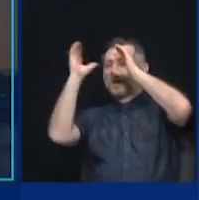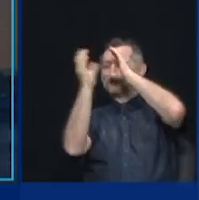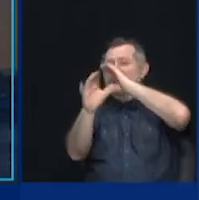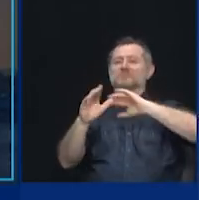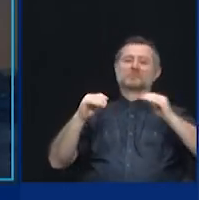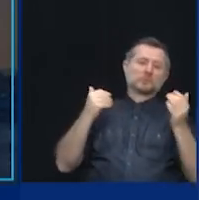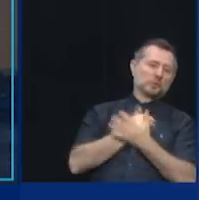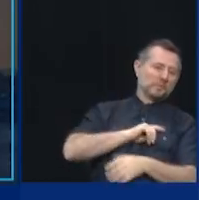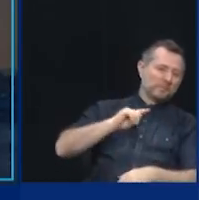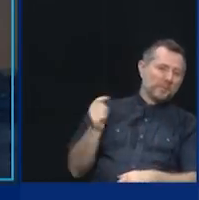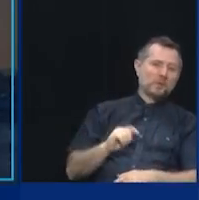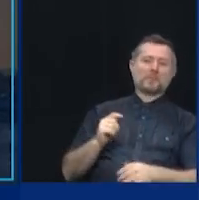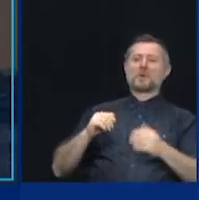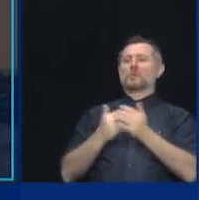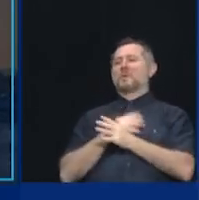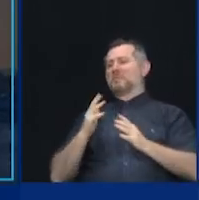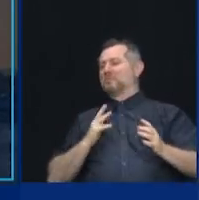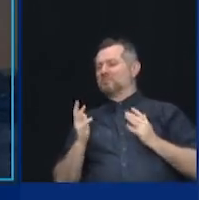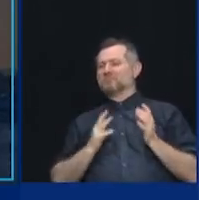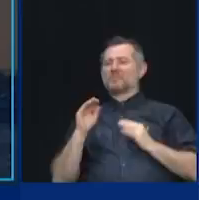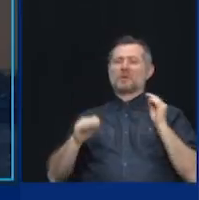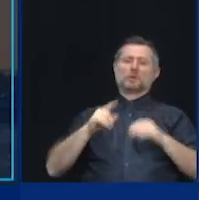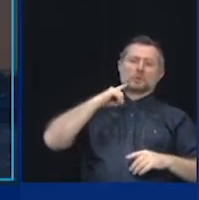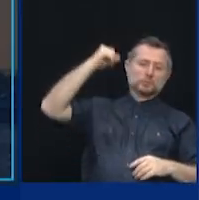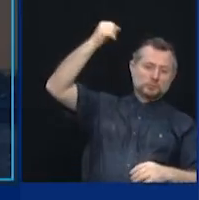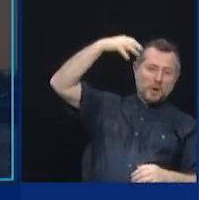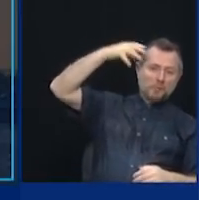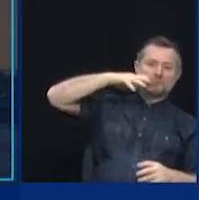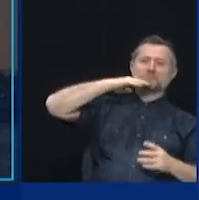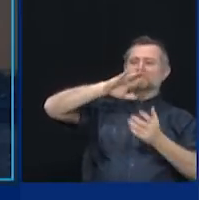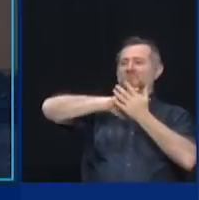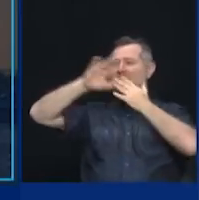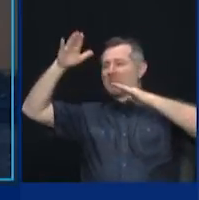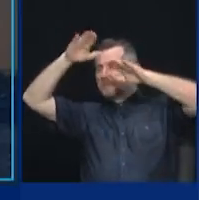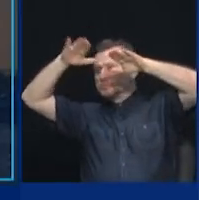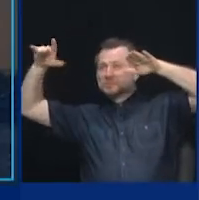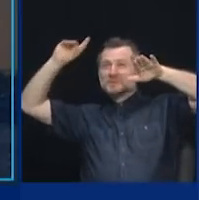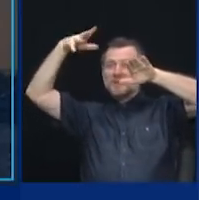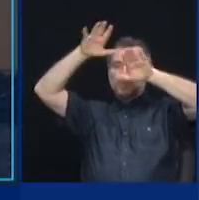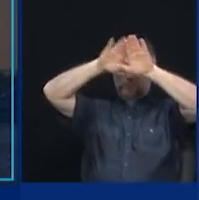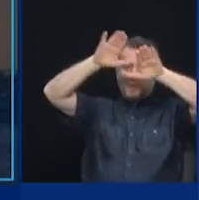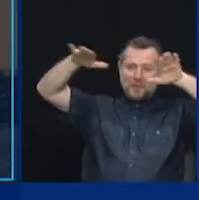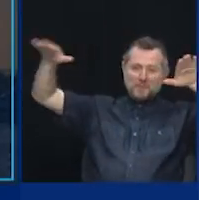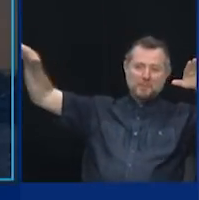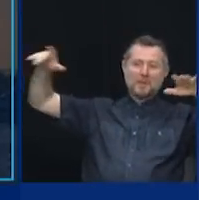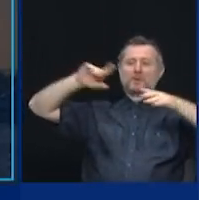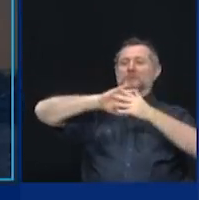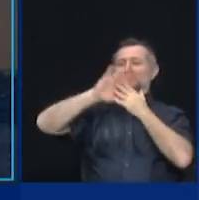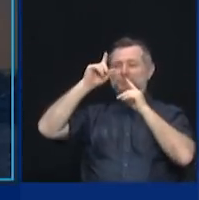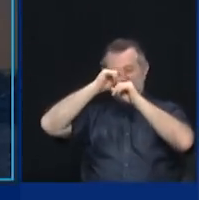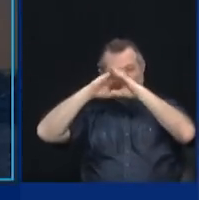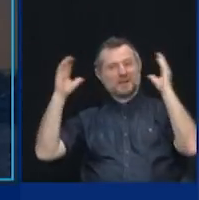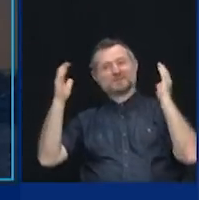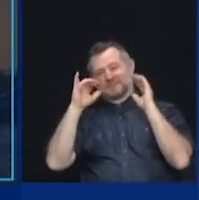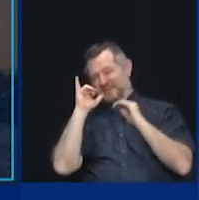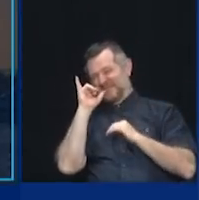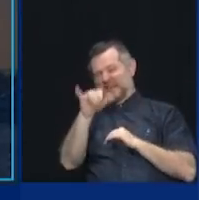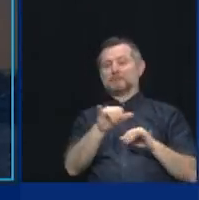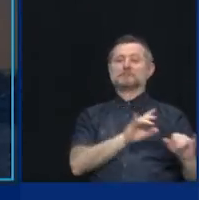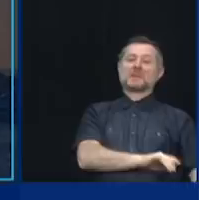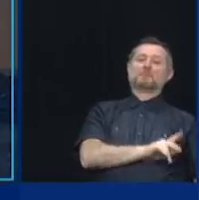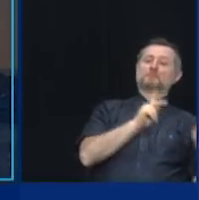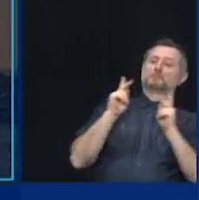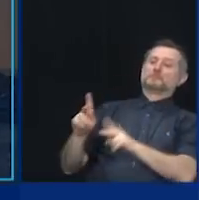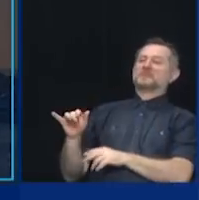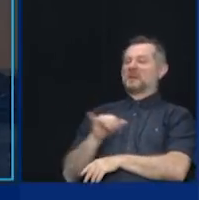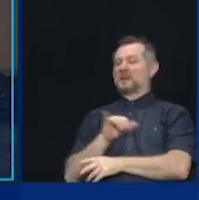panels. You use the opportunity to reimagine and to renew. And that's what we're doing in New York. New airports,